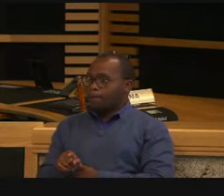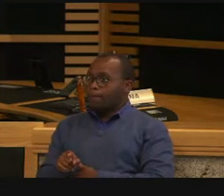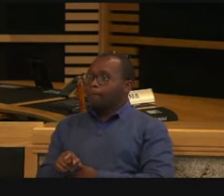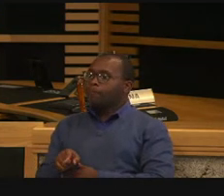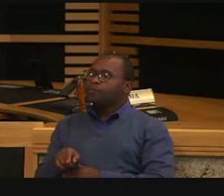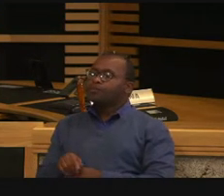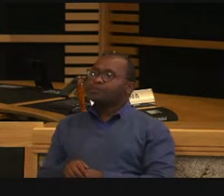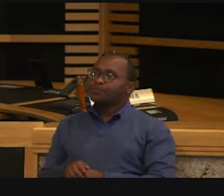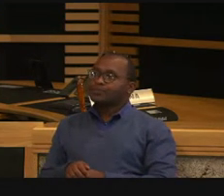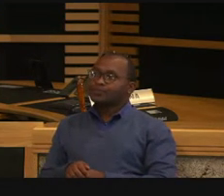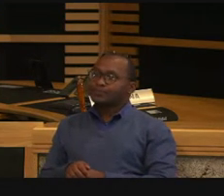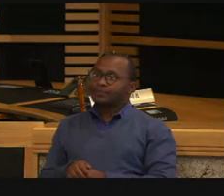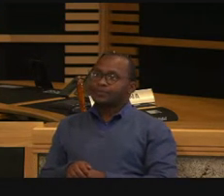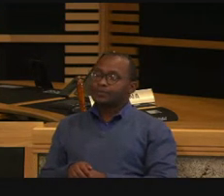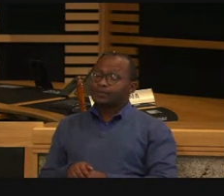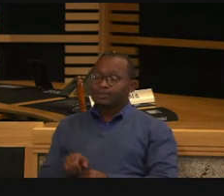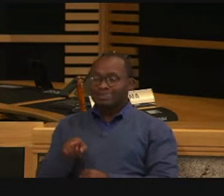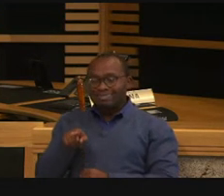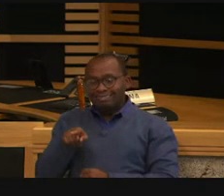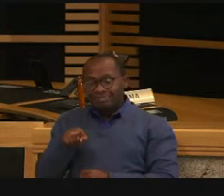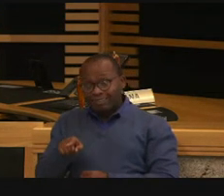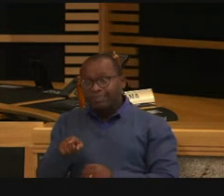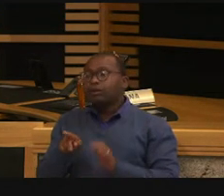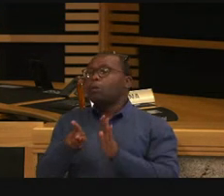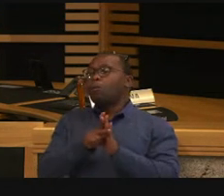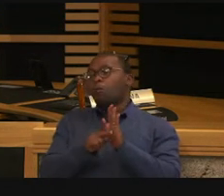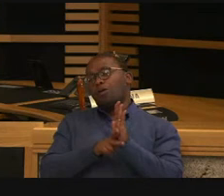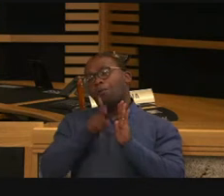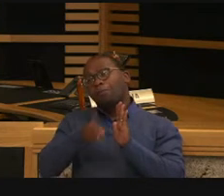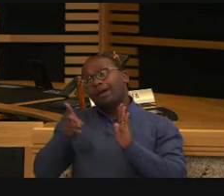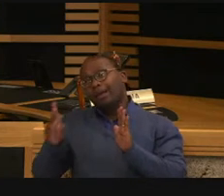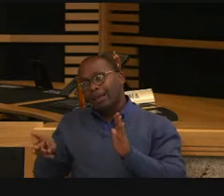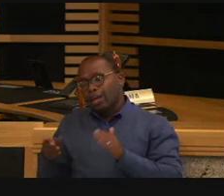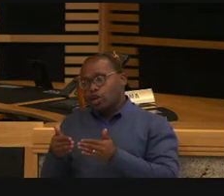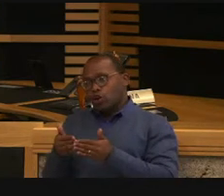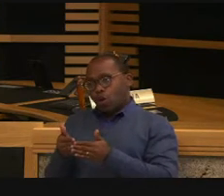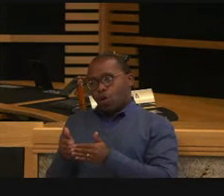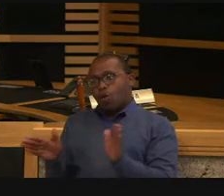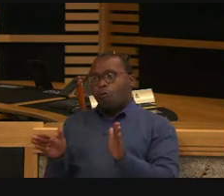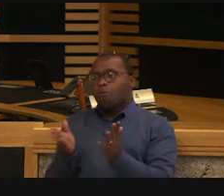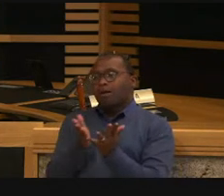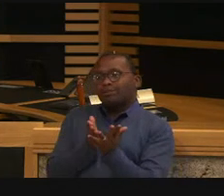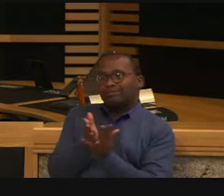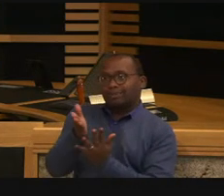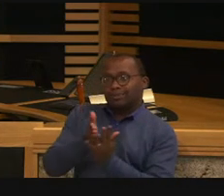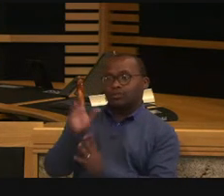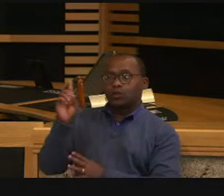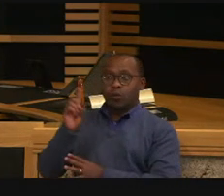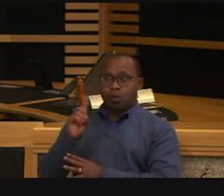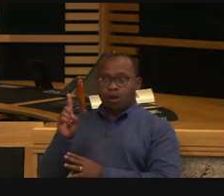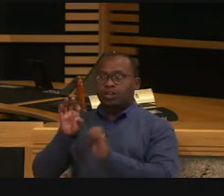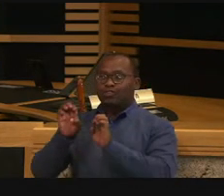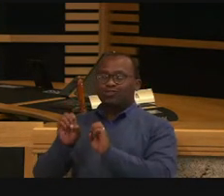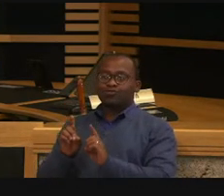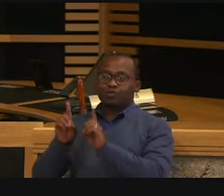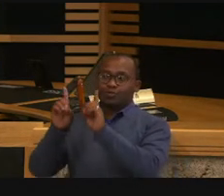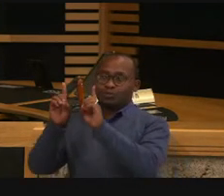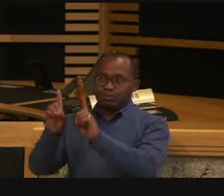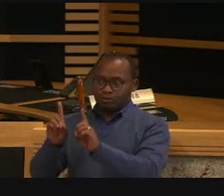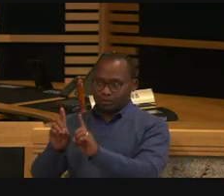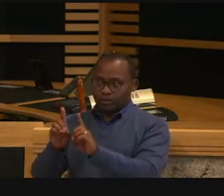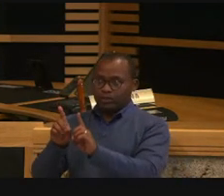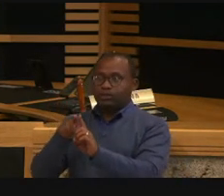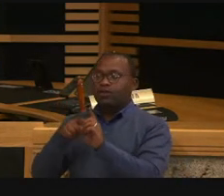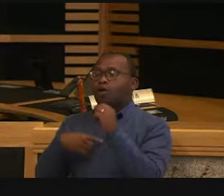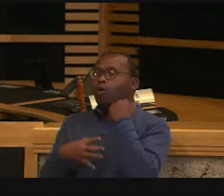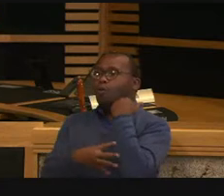to education for pupils from grade 1 and urges the Department of Education to ensure that these learners